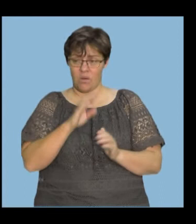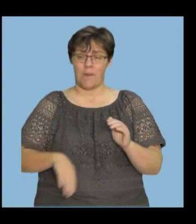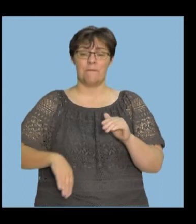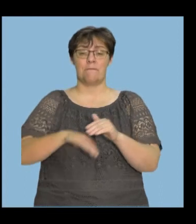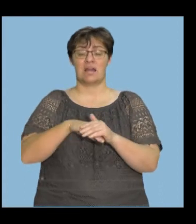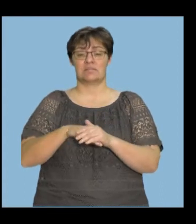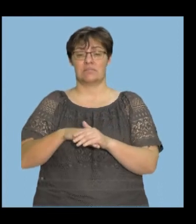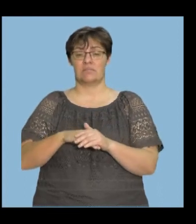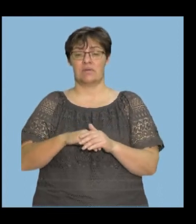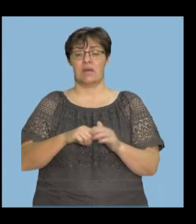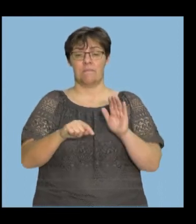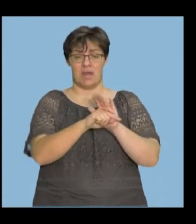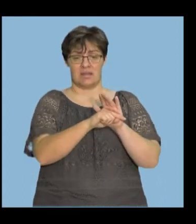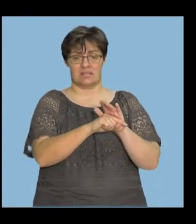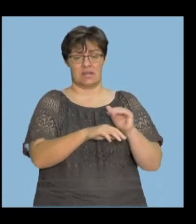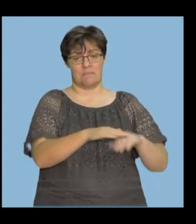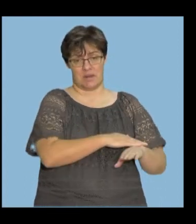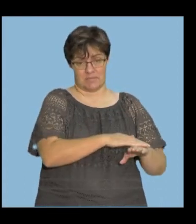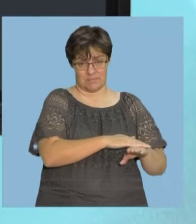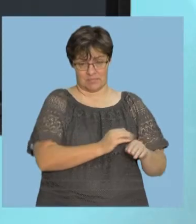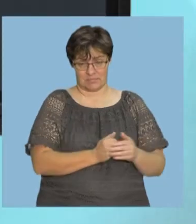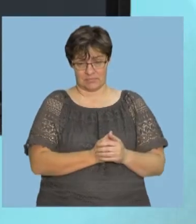value minus the minimum value. Are we together?